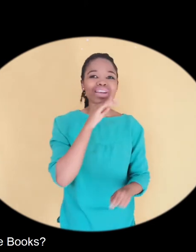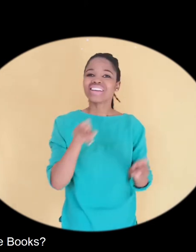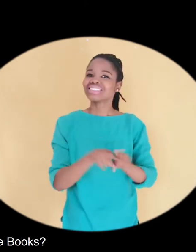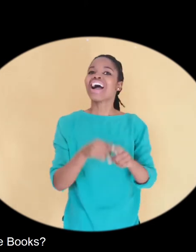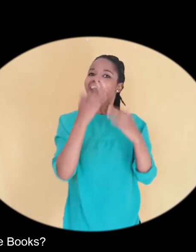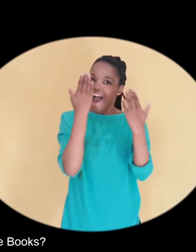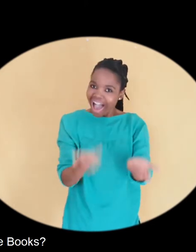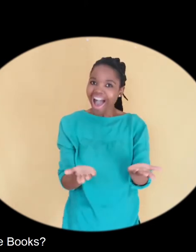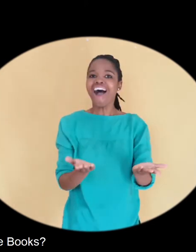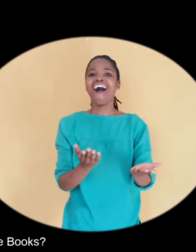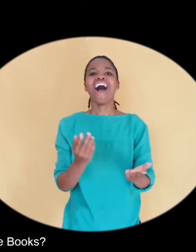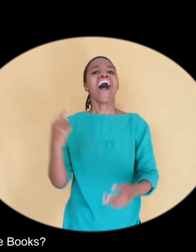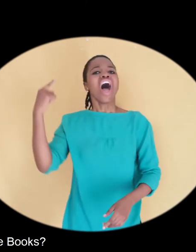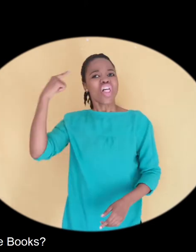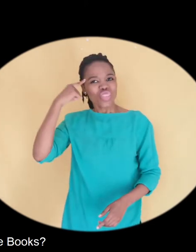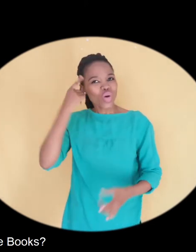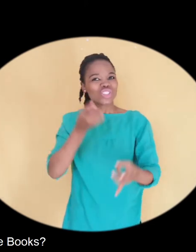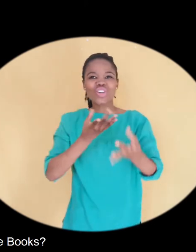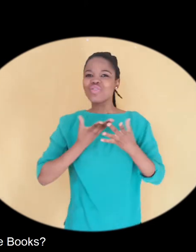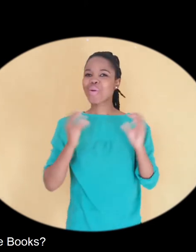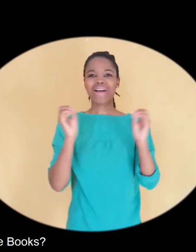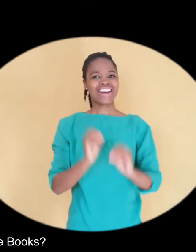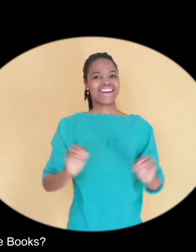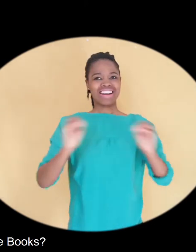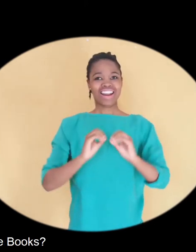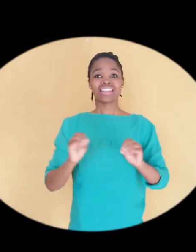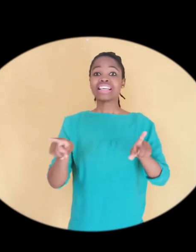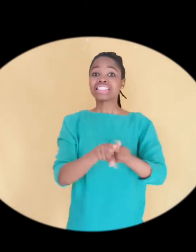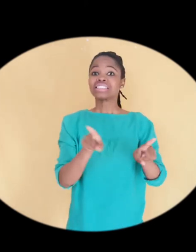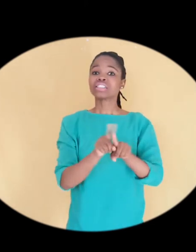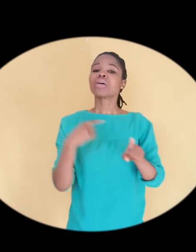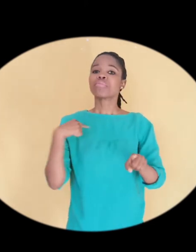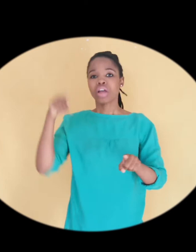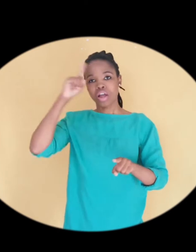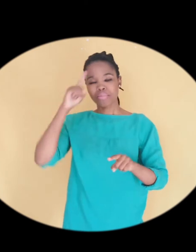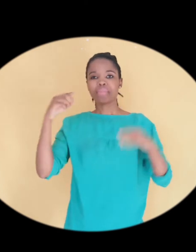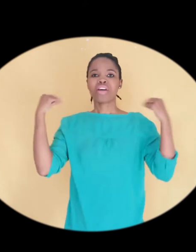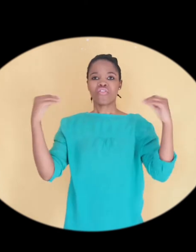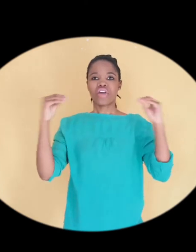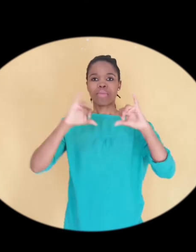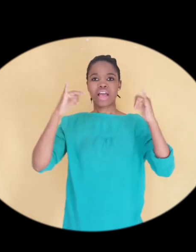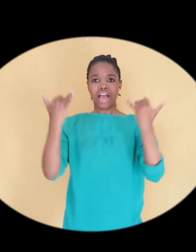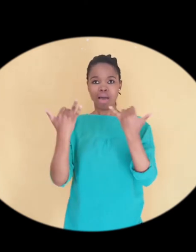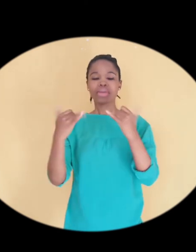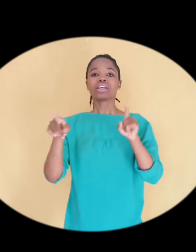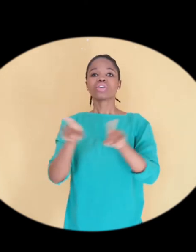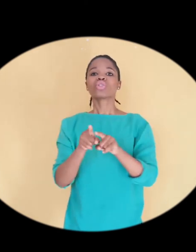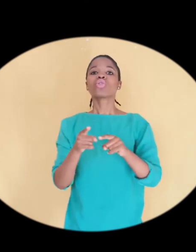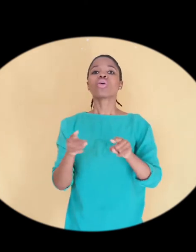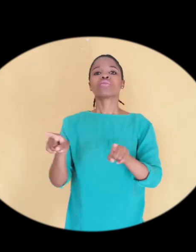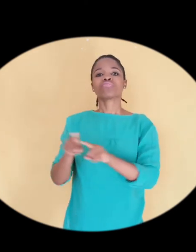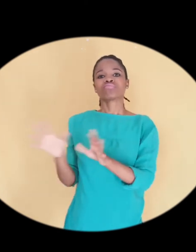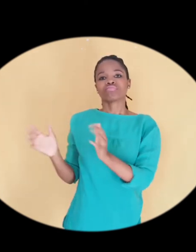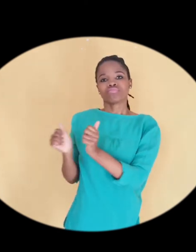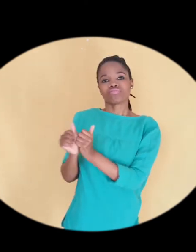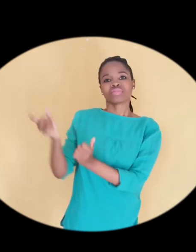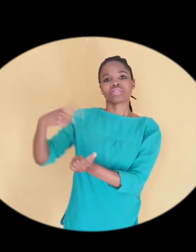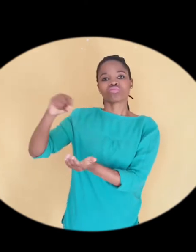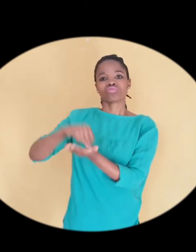gets into exclusive Things they don't books, tell it you. doesn't- Things they don't tell you. Okay. And when you want to get into bookstores, there's something called a co-assignment